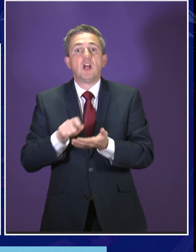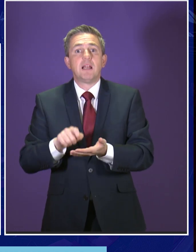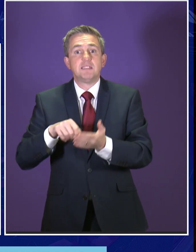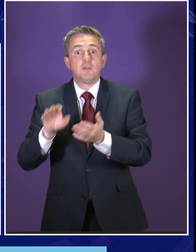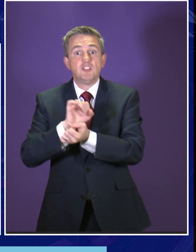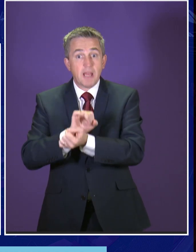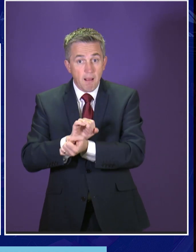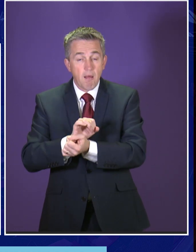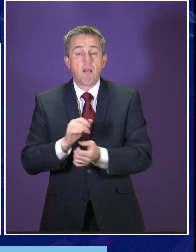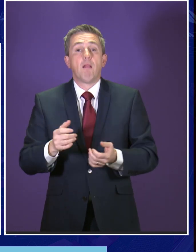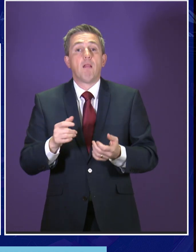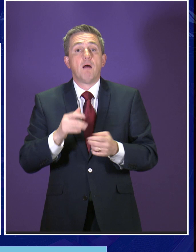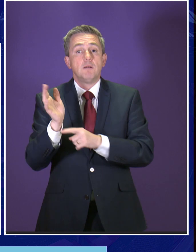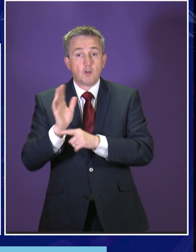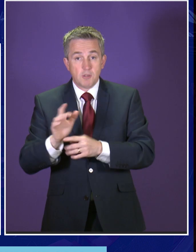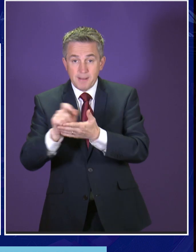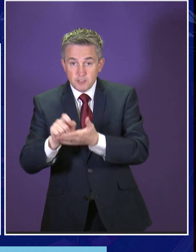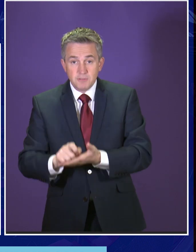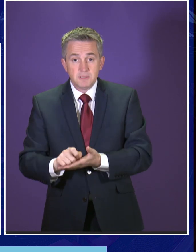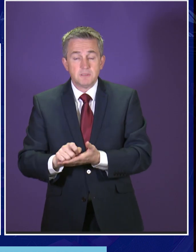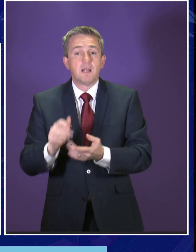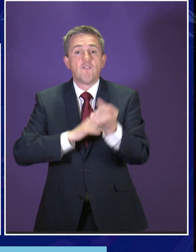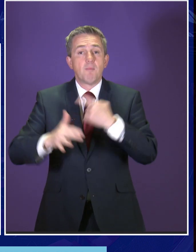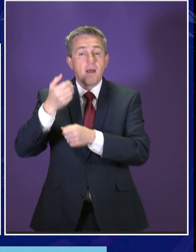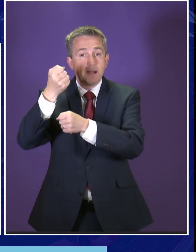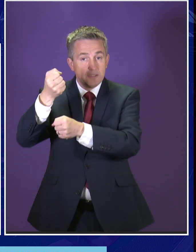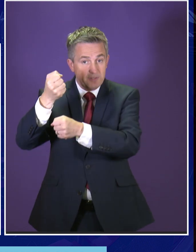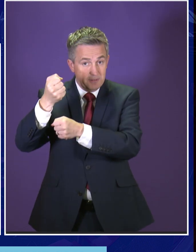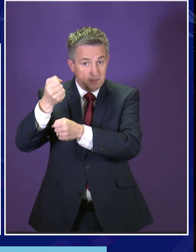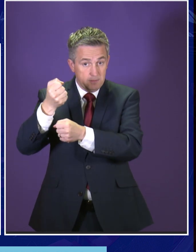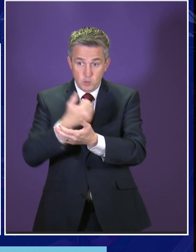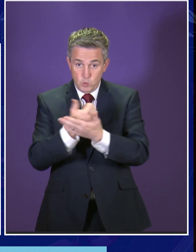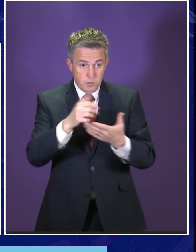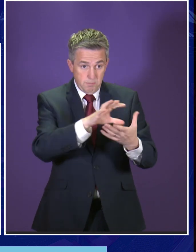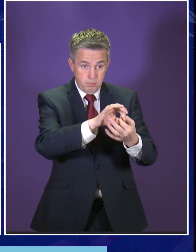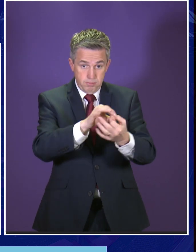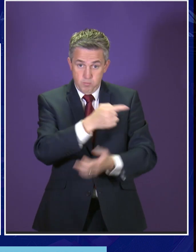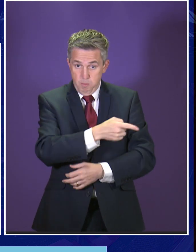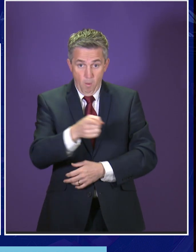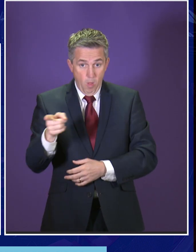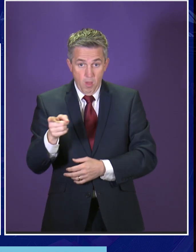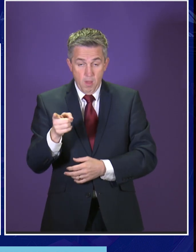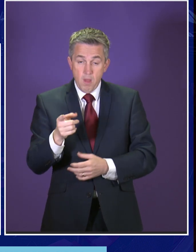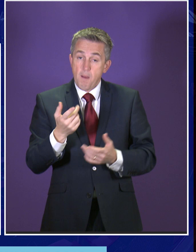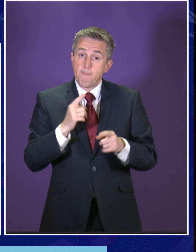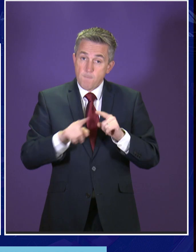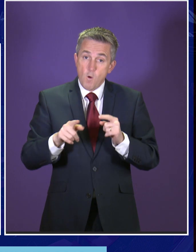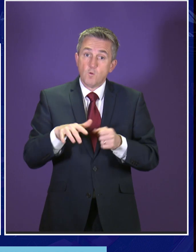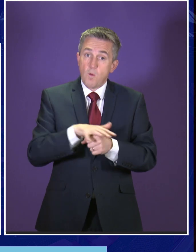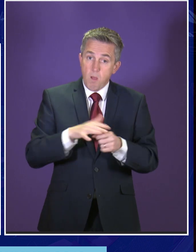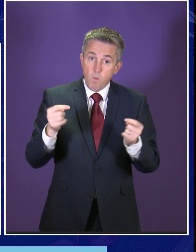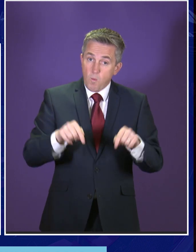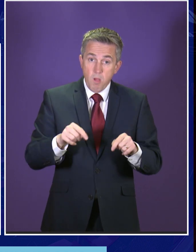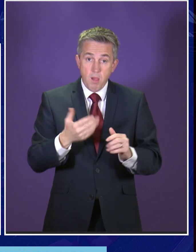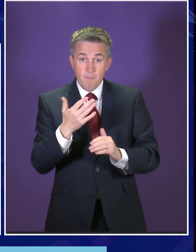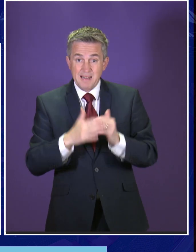digital documentary makers, and environmental activists. Directly, and often for the first time, even though they were all local to the site, they had